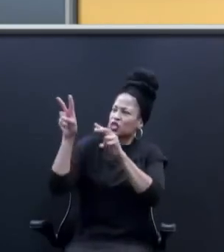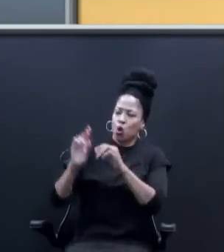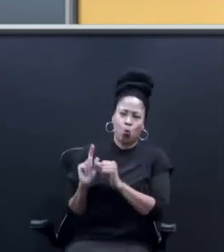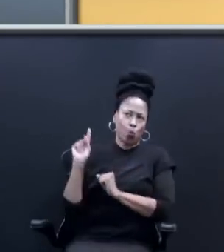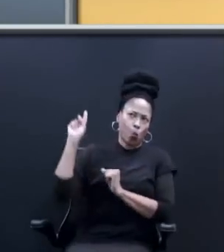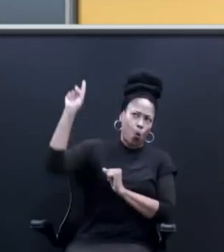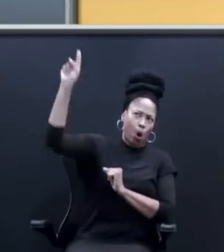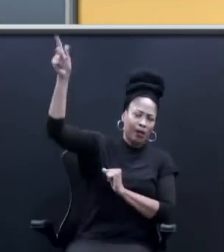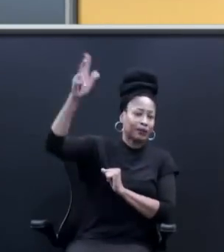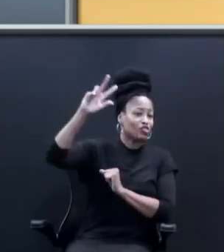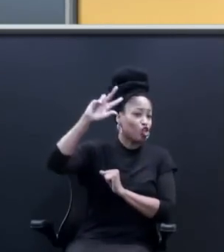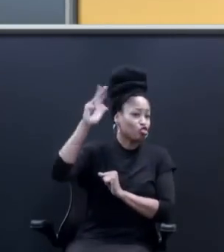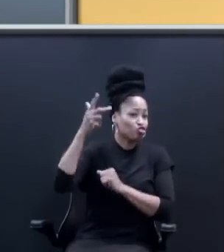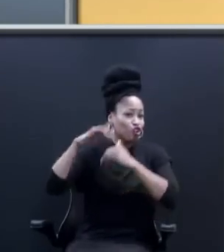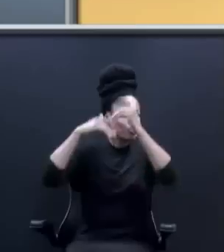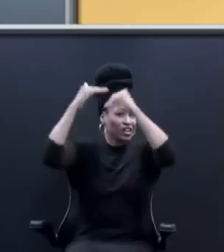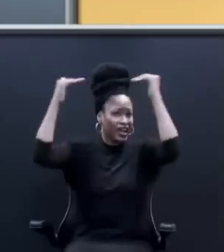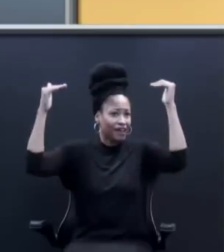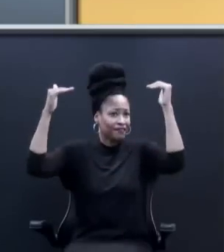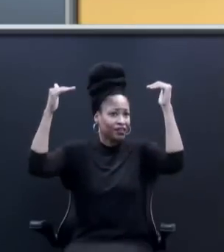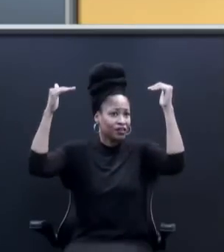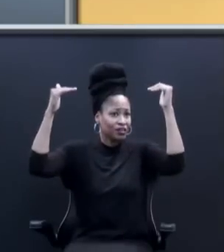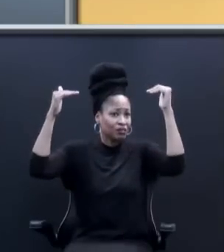guess God's going to do something to make you see him.